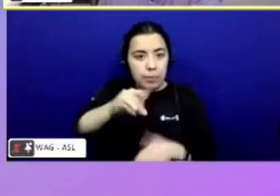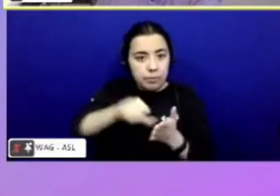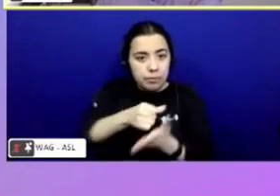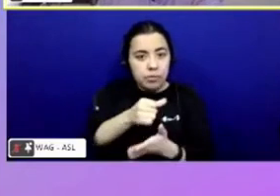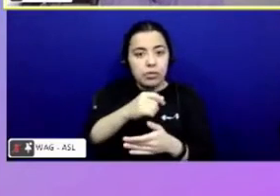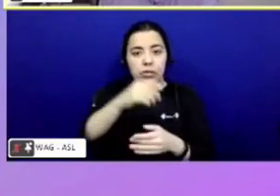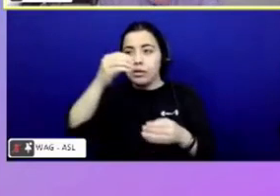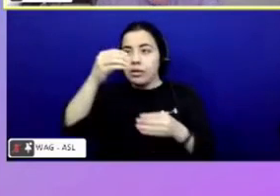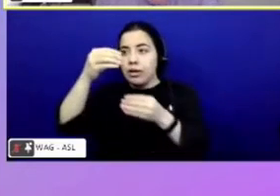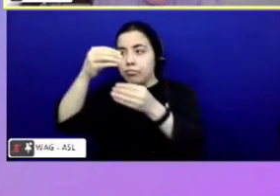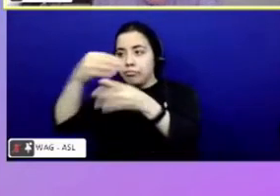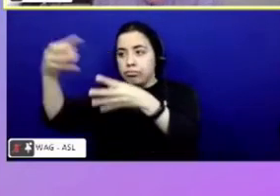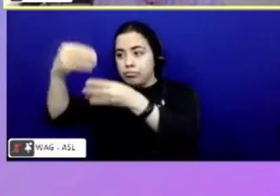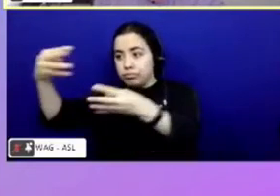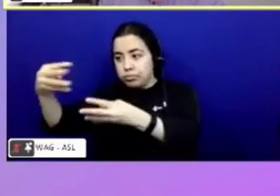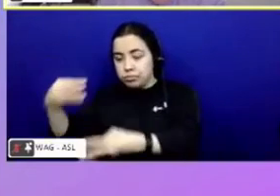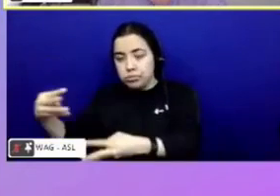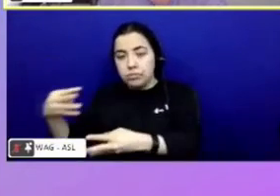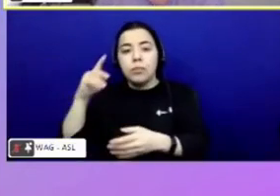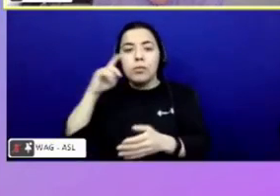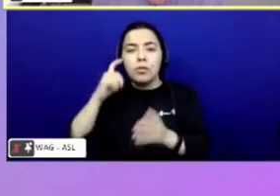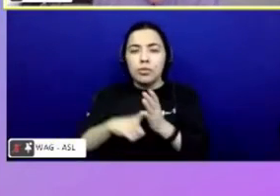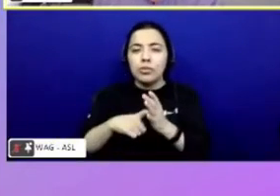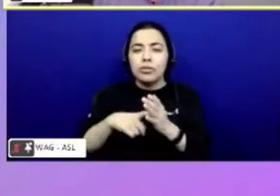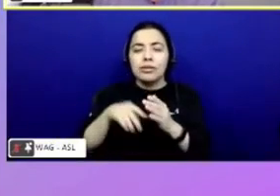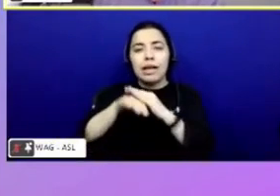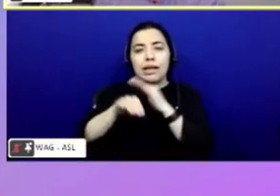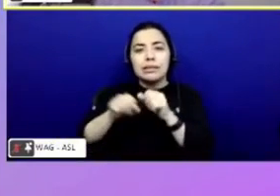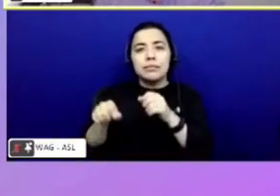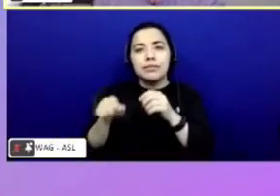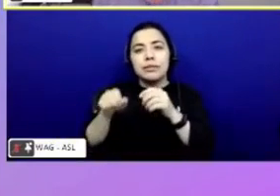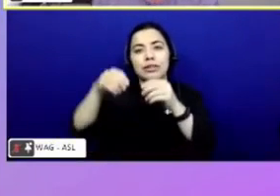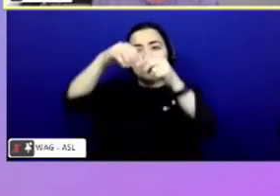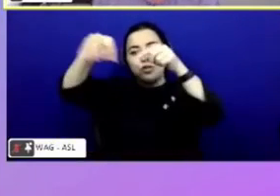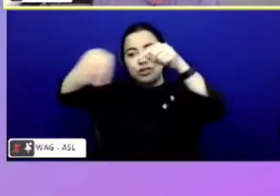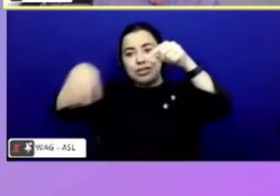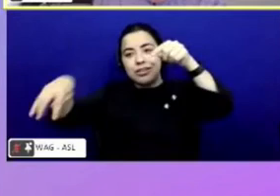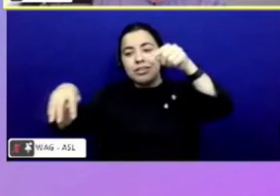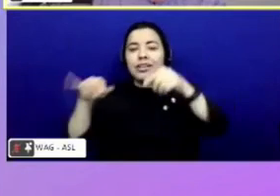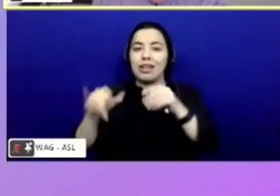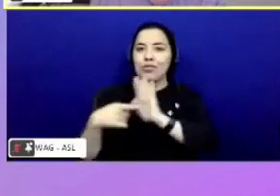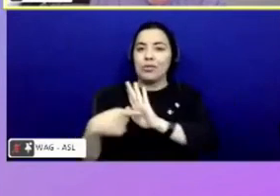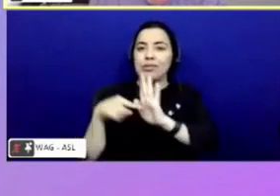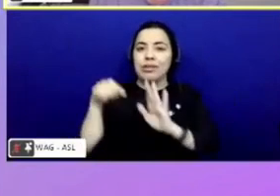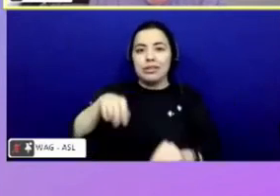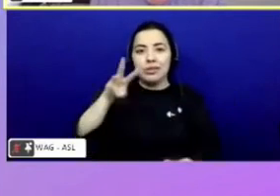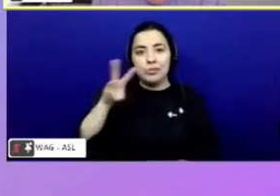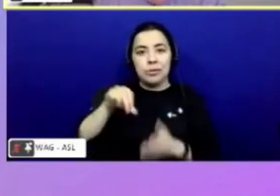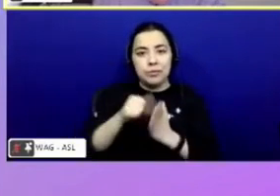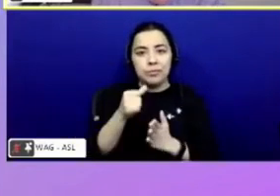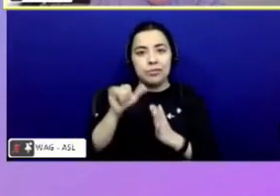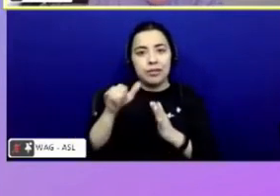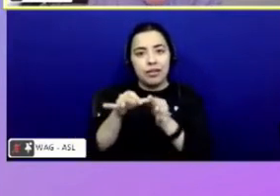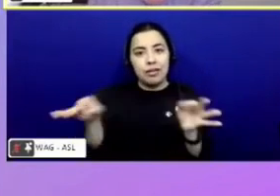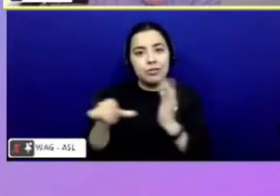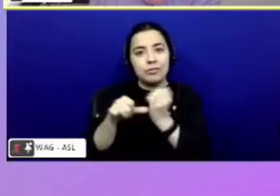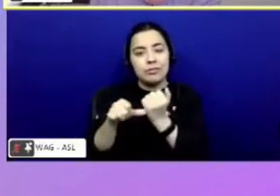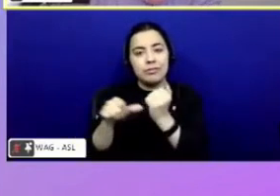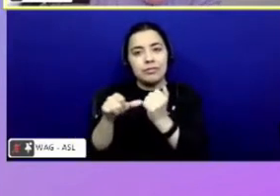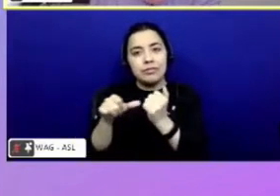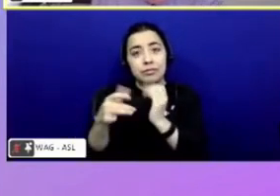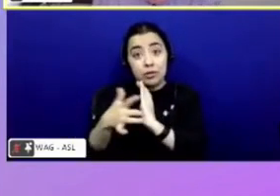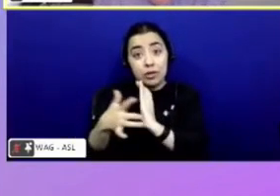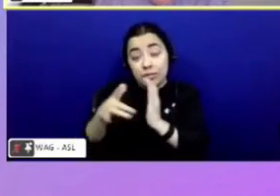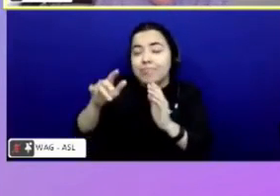assembles an accessibility tree, this representation of our page in a language that assistive technologies such as screen